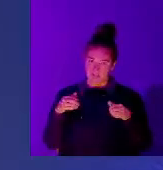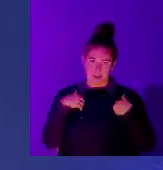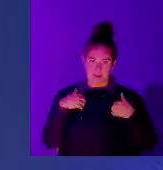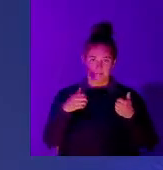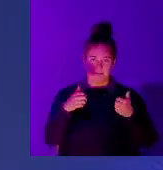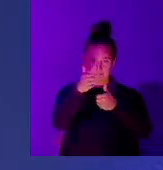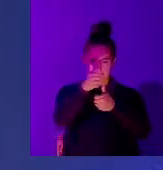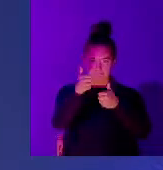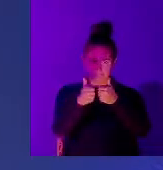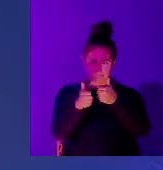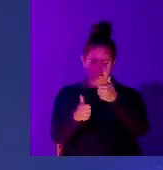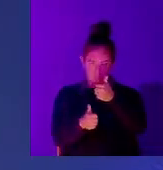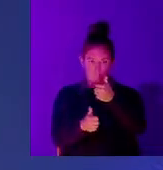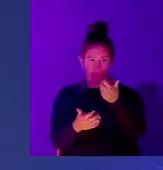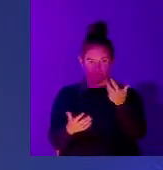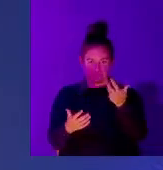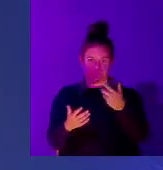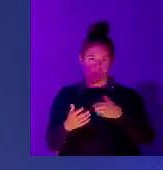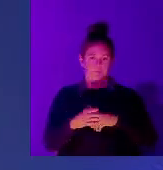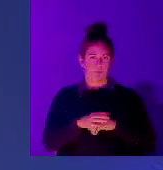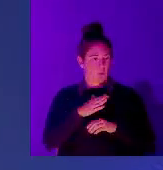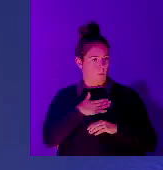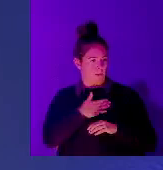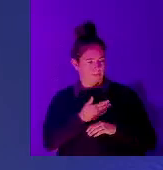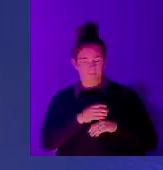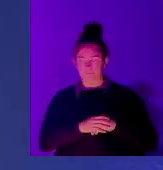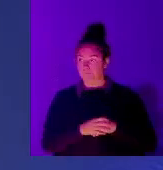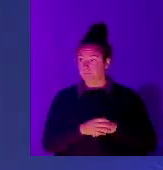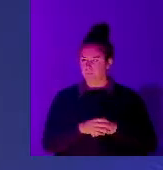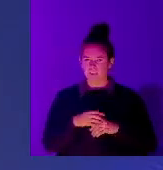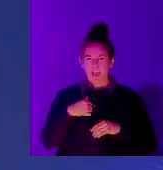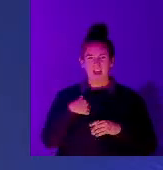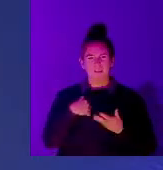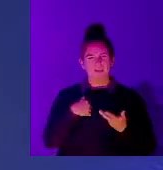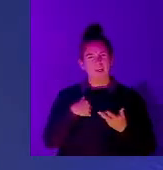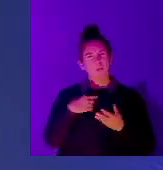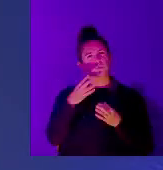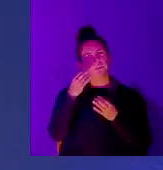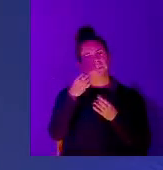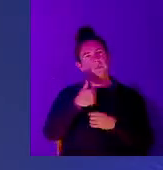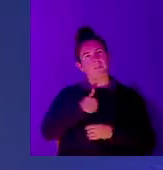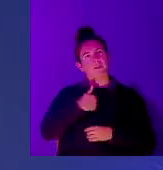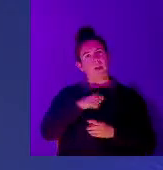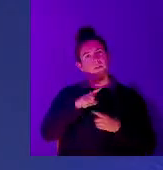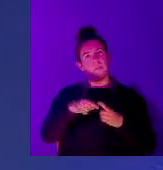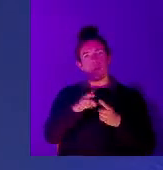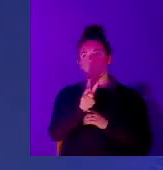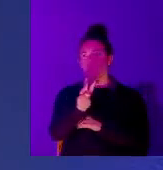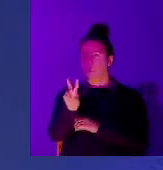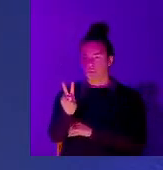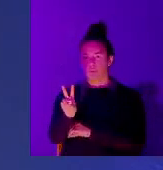I was thinking about that, I was thinking about World War II, and I was thinking about